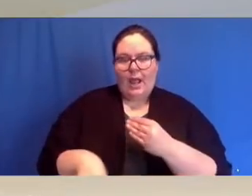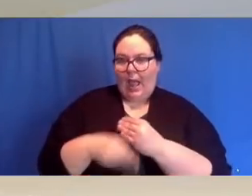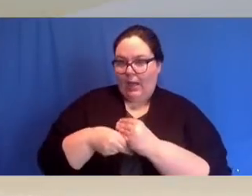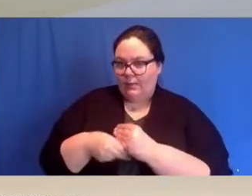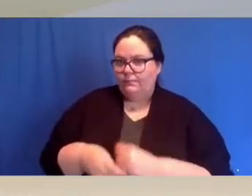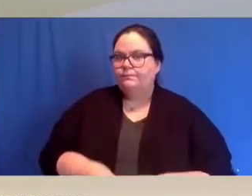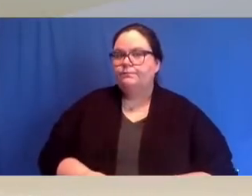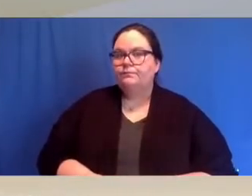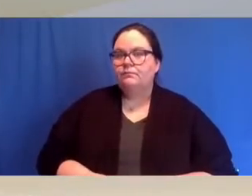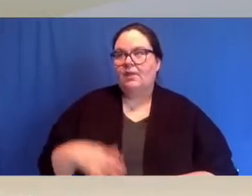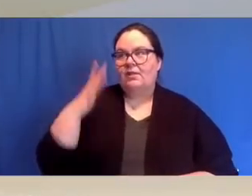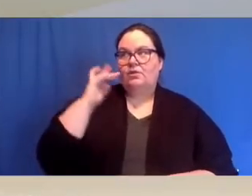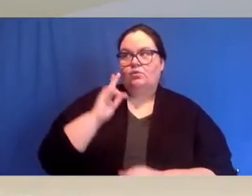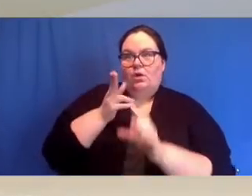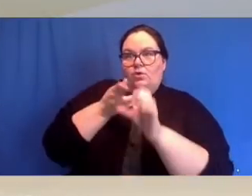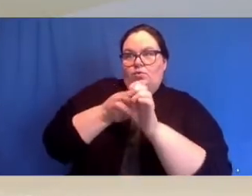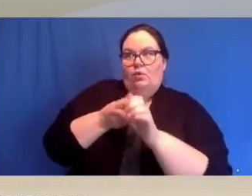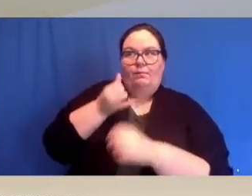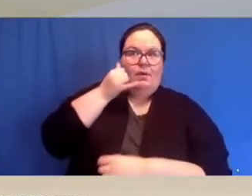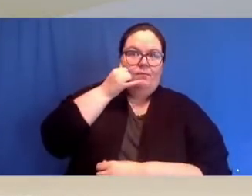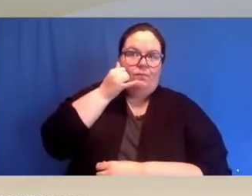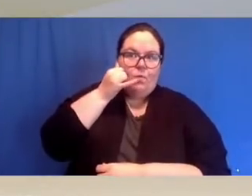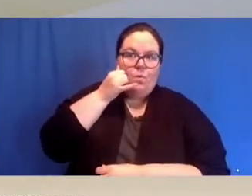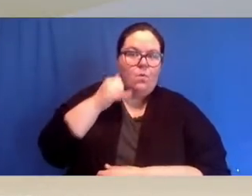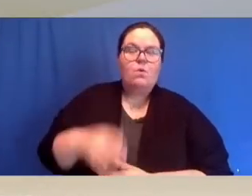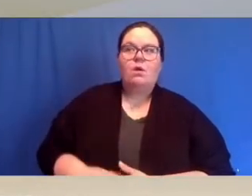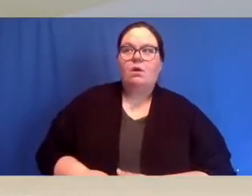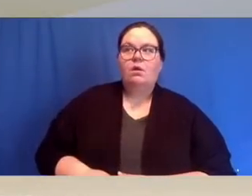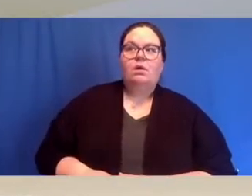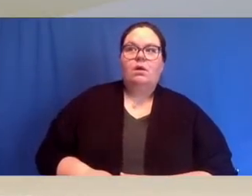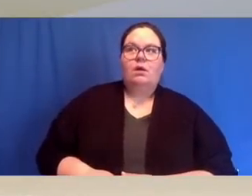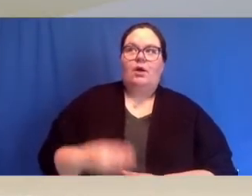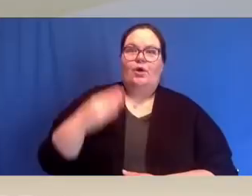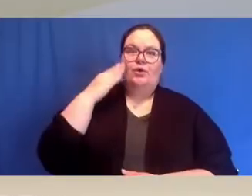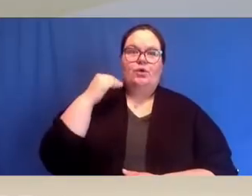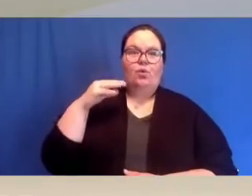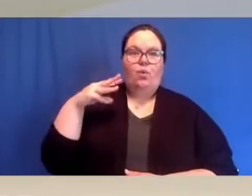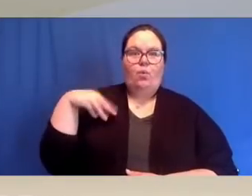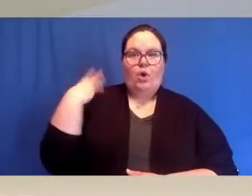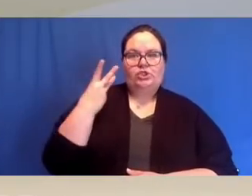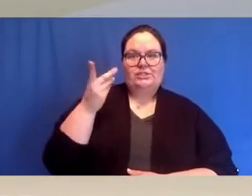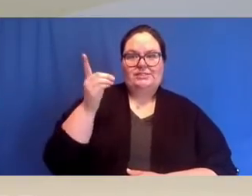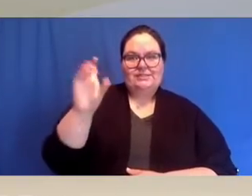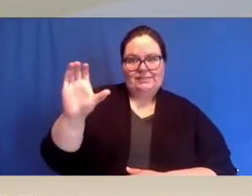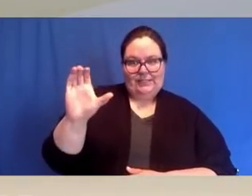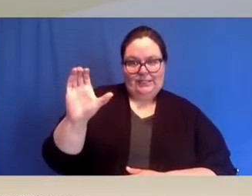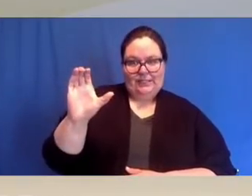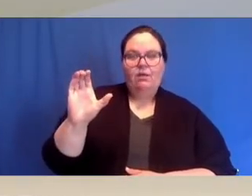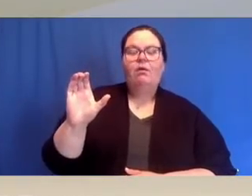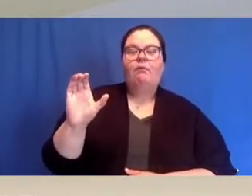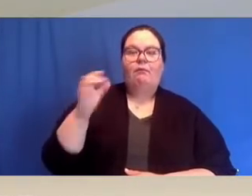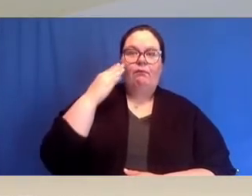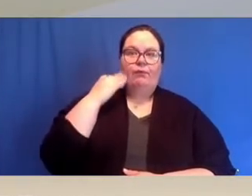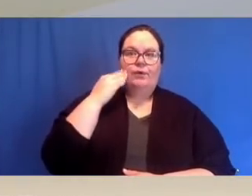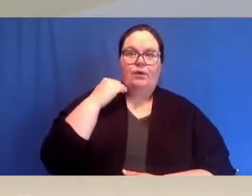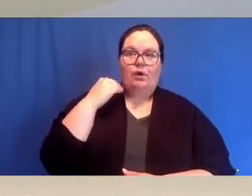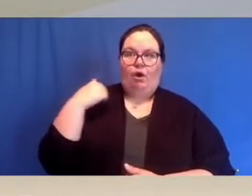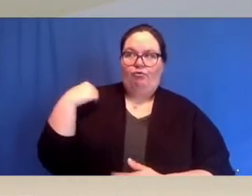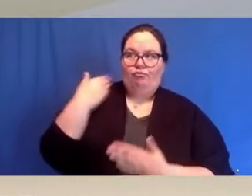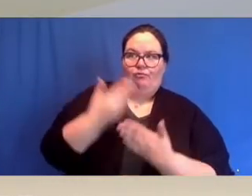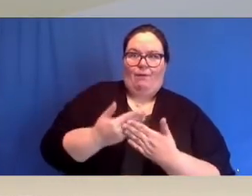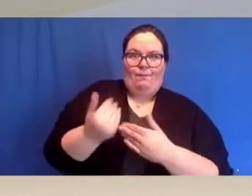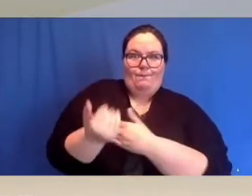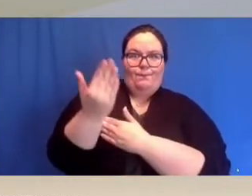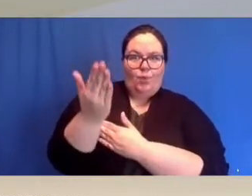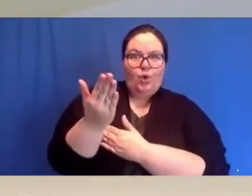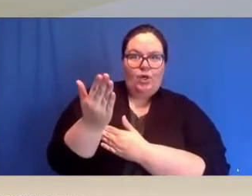why I'm joining today by phone. I mean, having been in Washington, D.C., arrived early this morning,